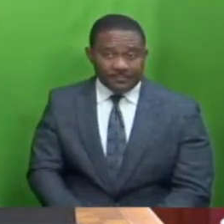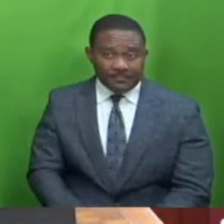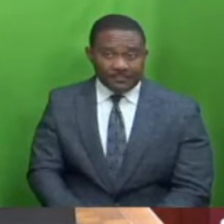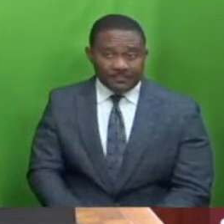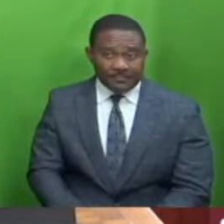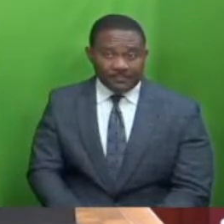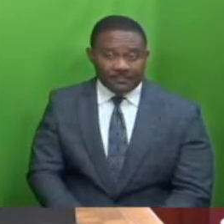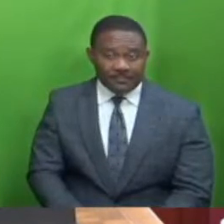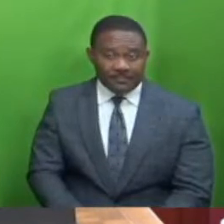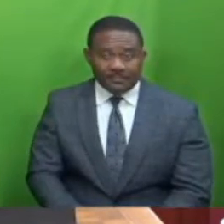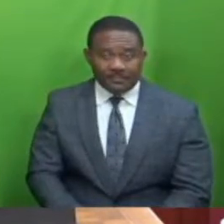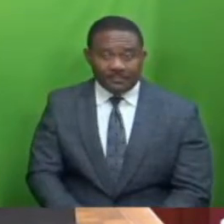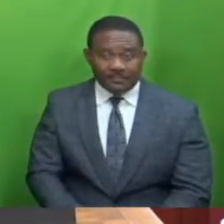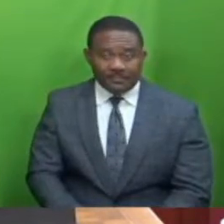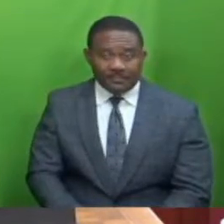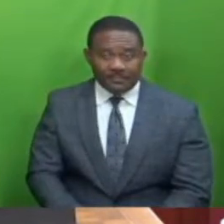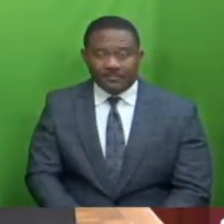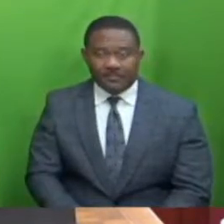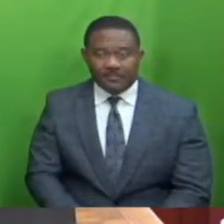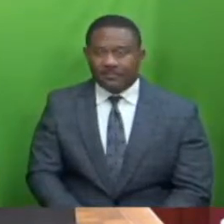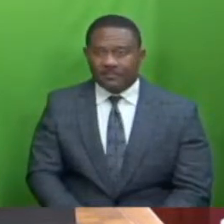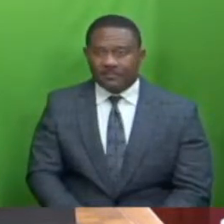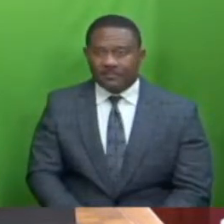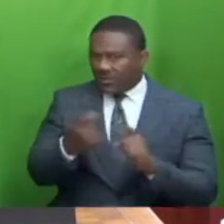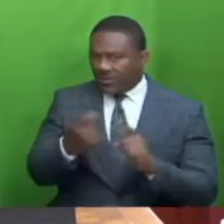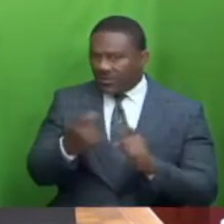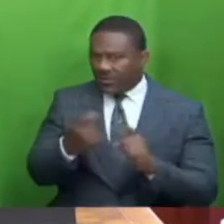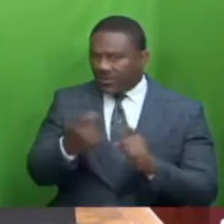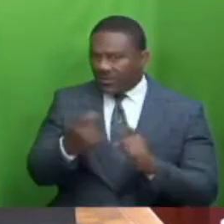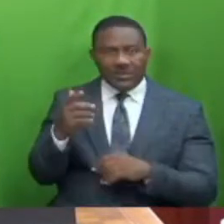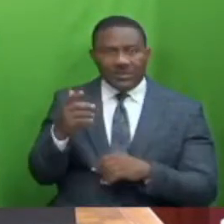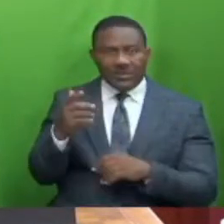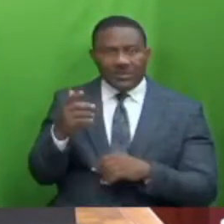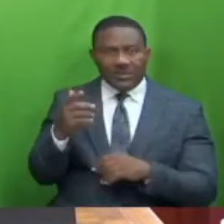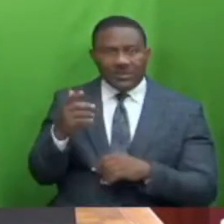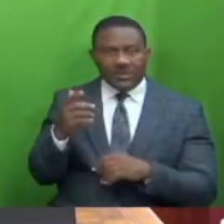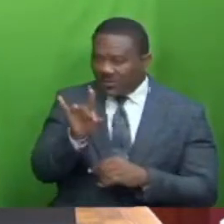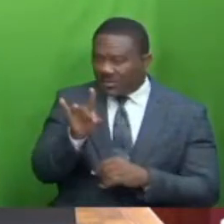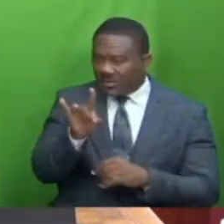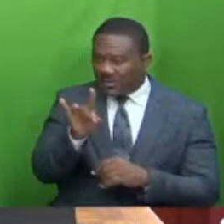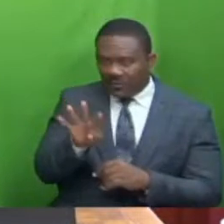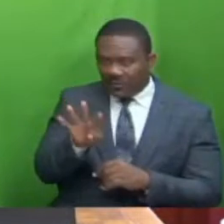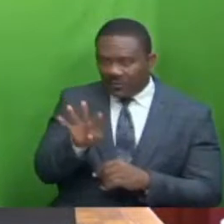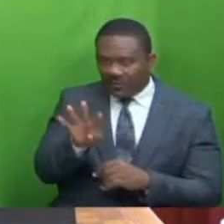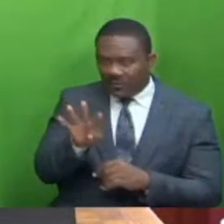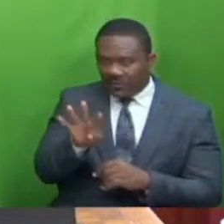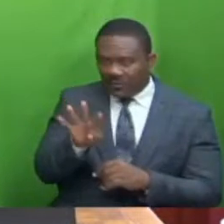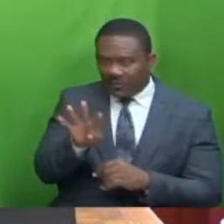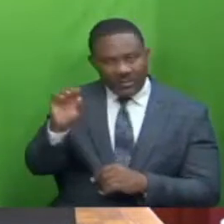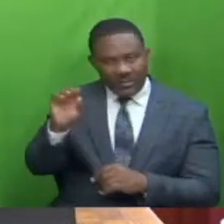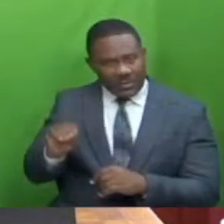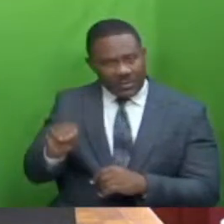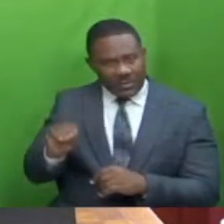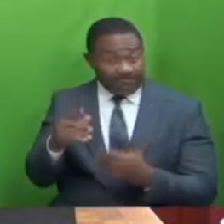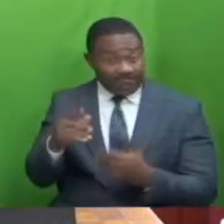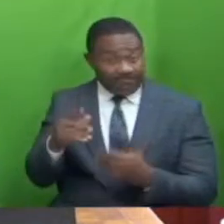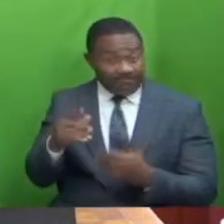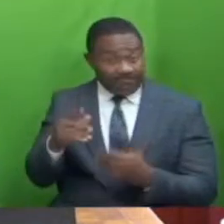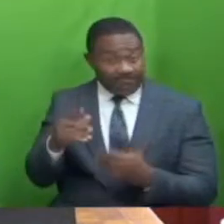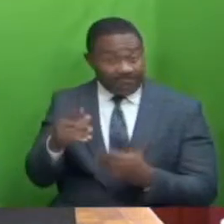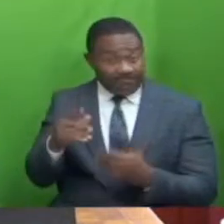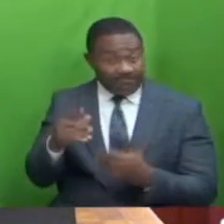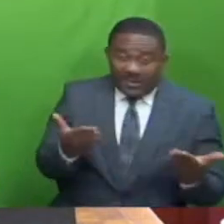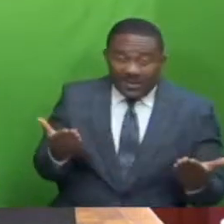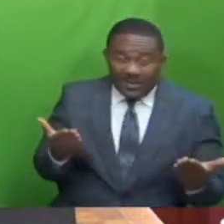of 2023 from the peak of 54.1% in December 2022. Headline inflation gradually